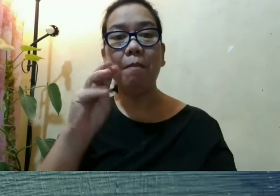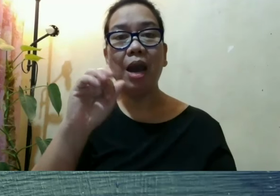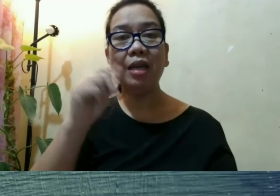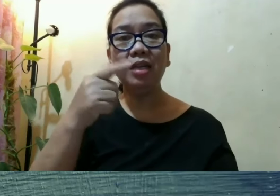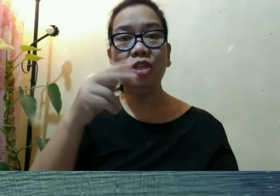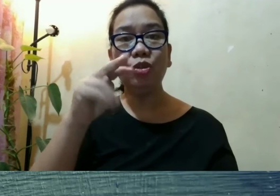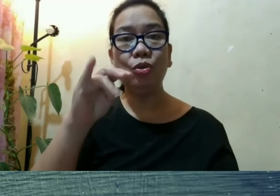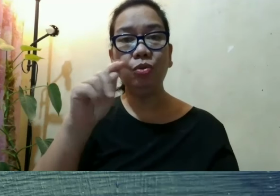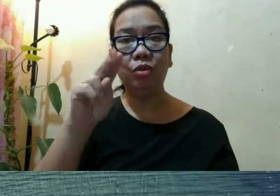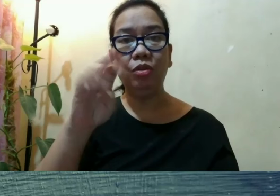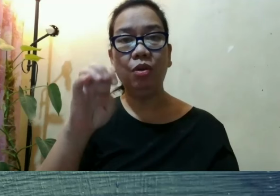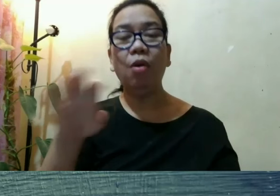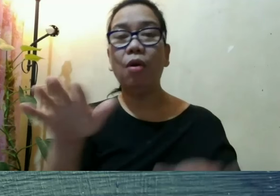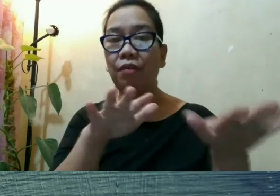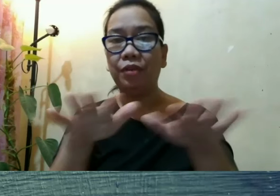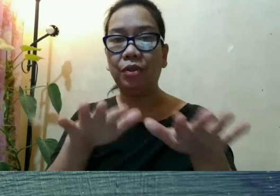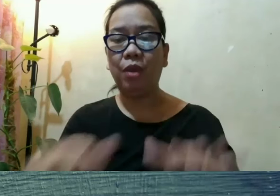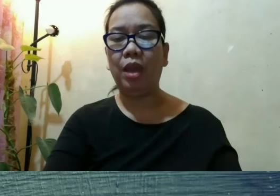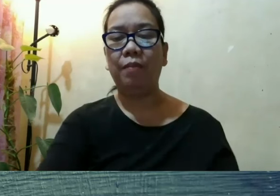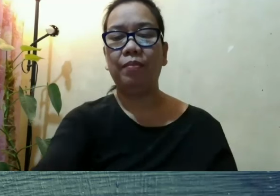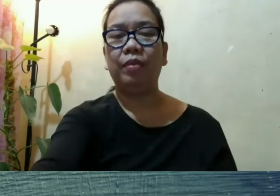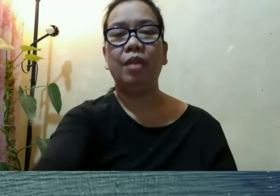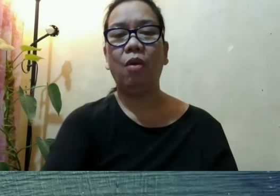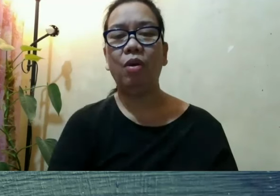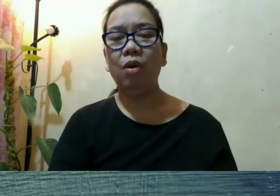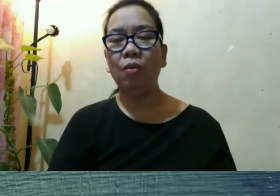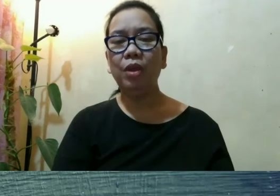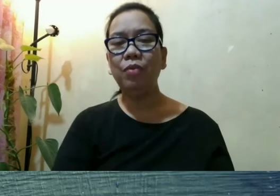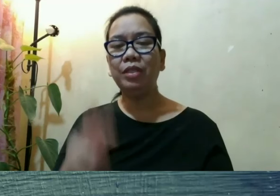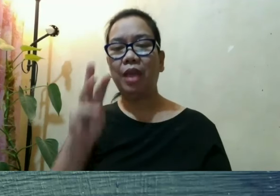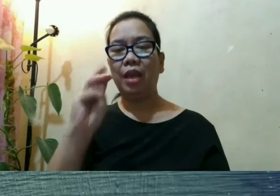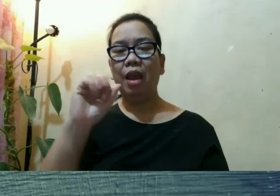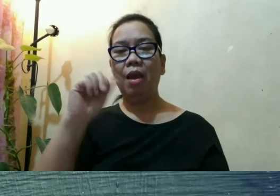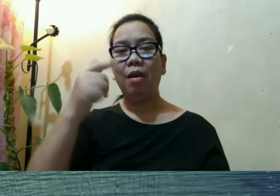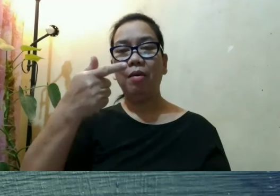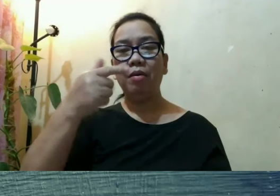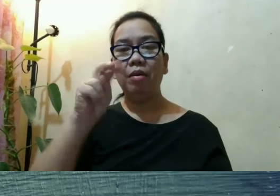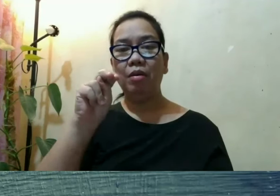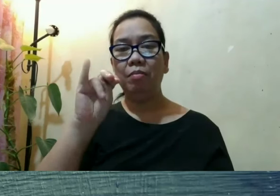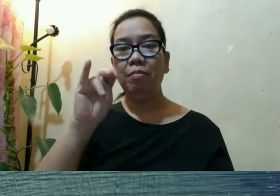the magnitude of earthquake. Now, when we say